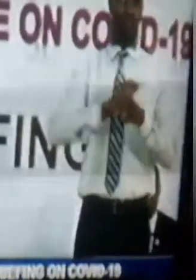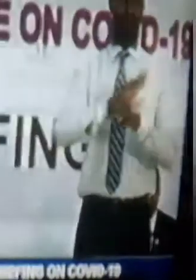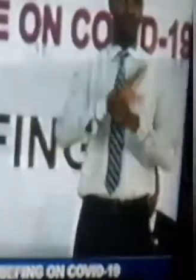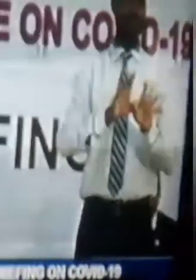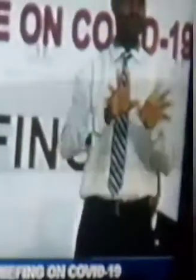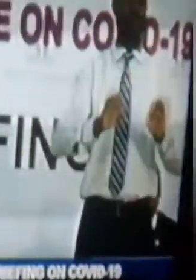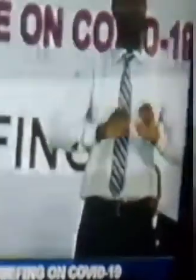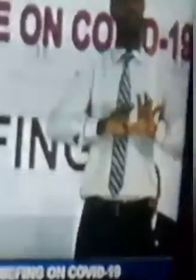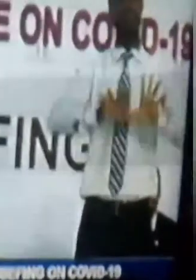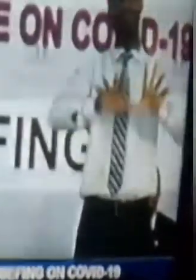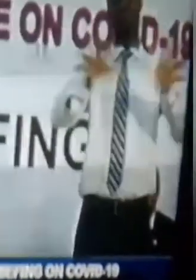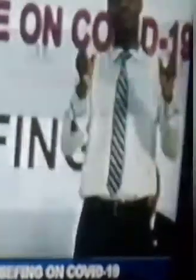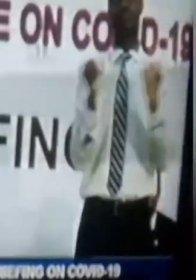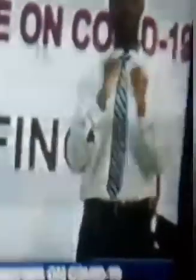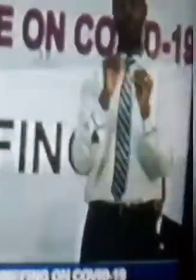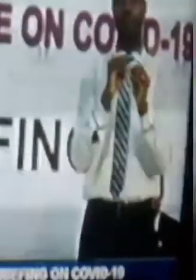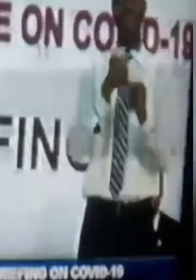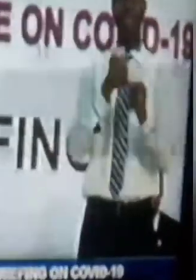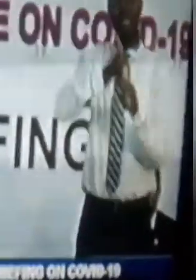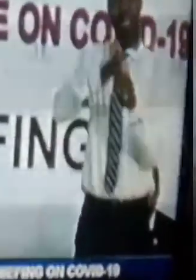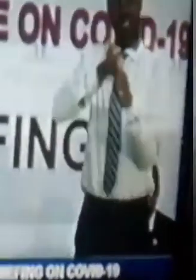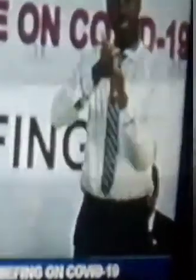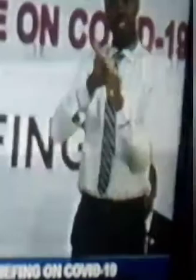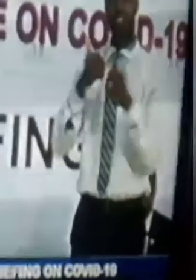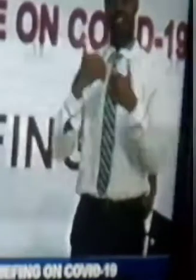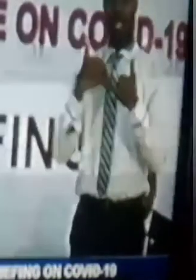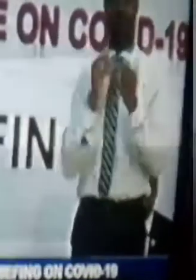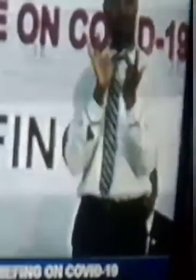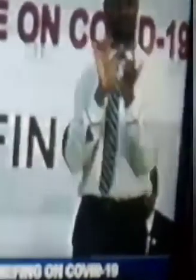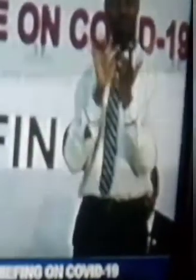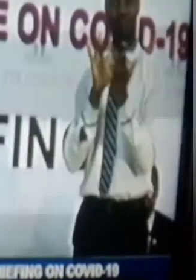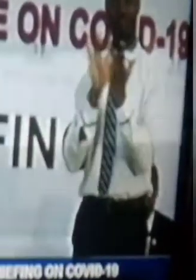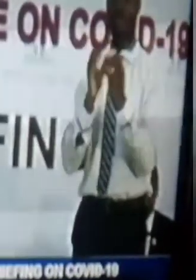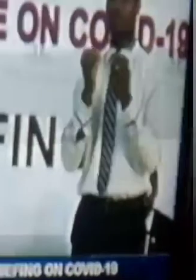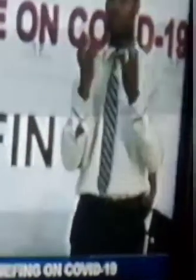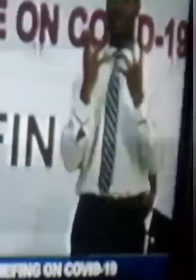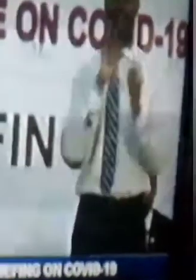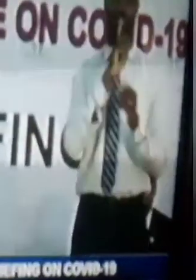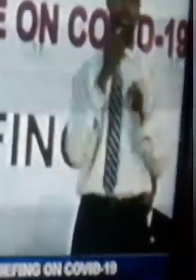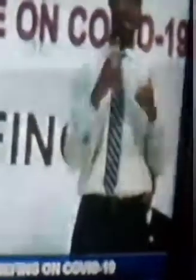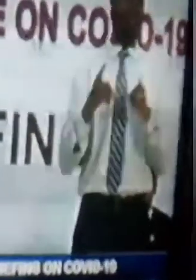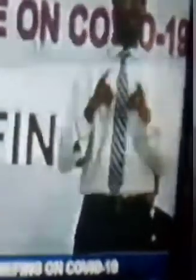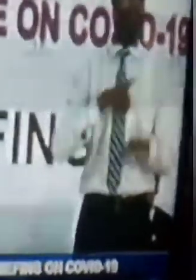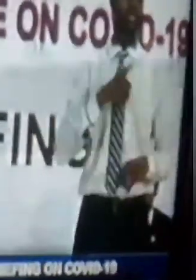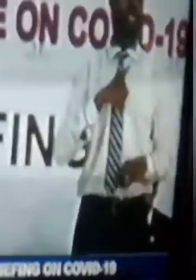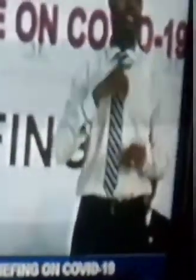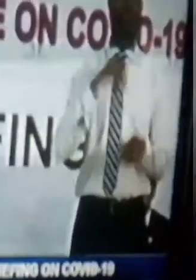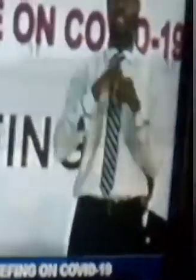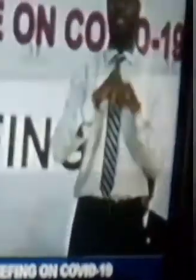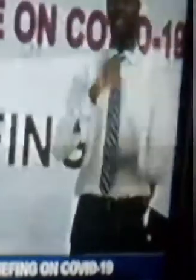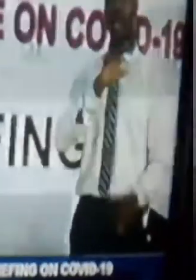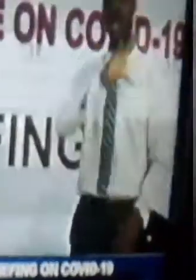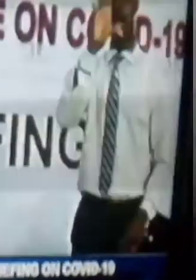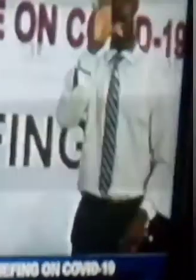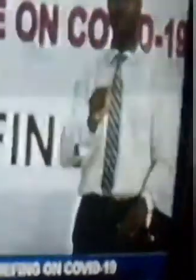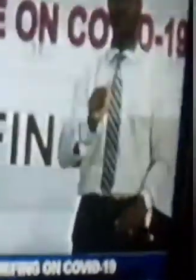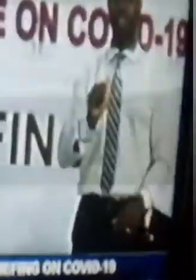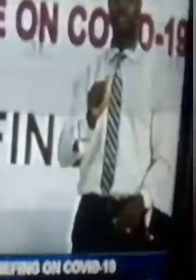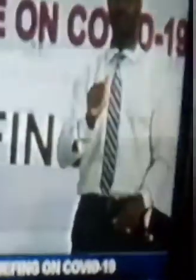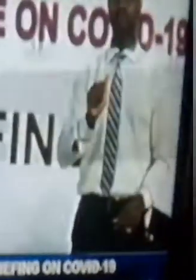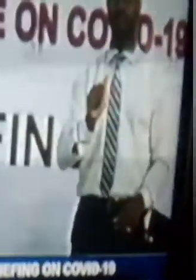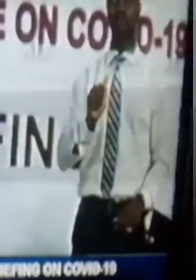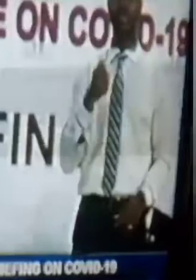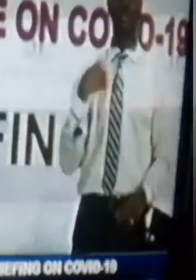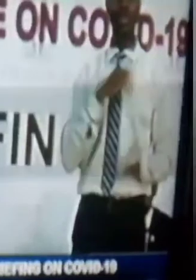has cases, but of course most of this is happening in Lagos and Abuja. Every contact is then followed up for